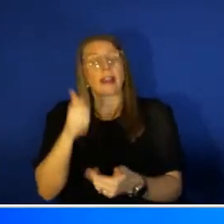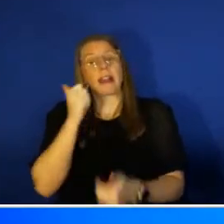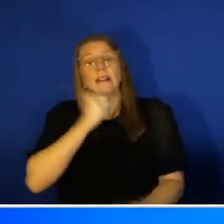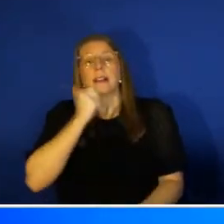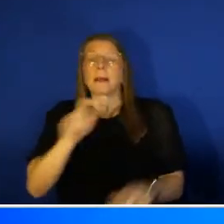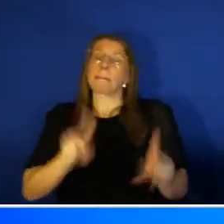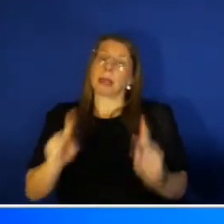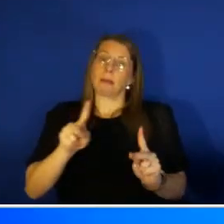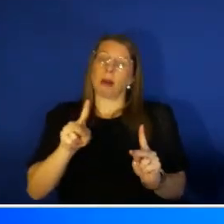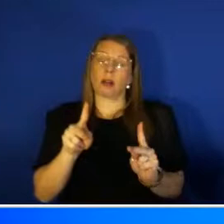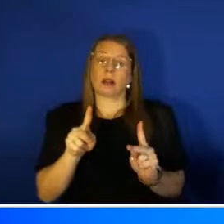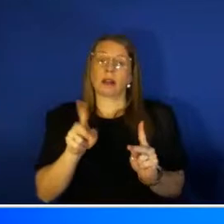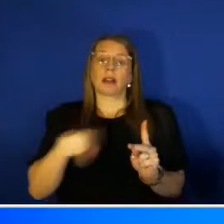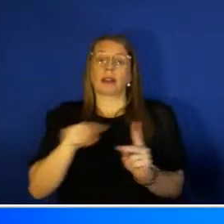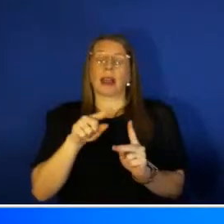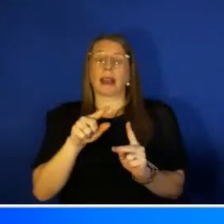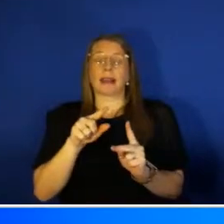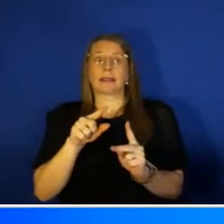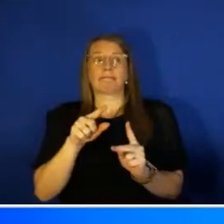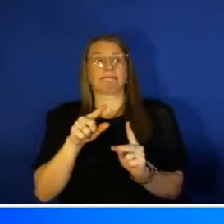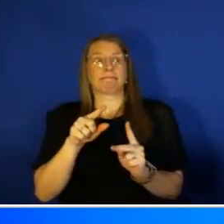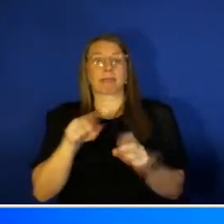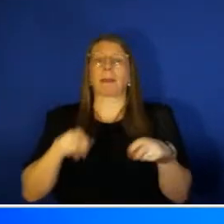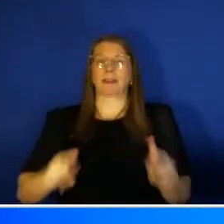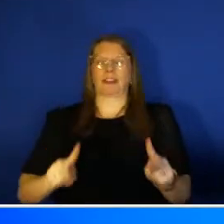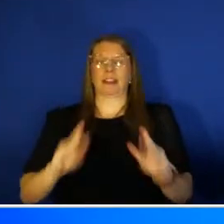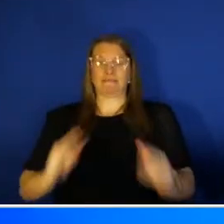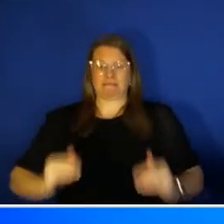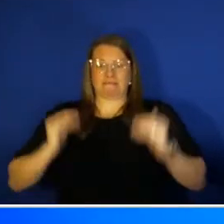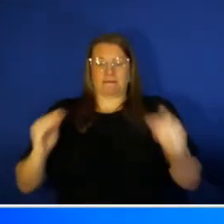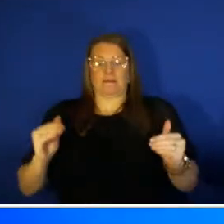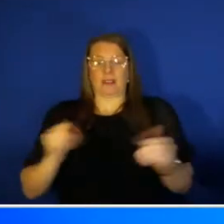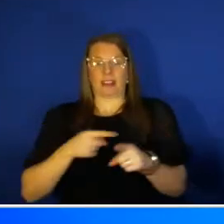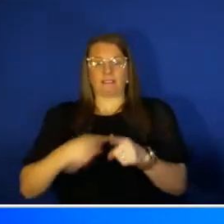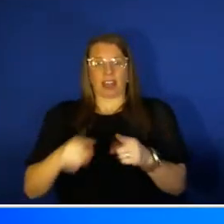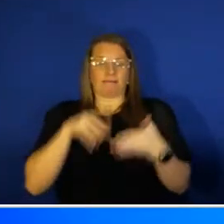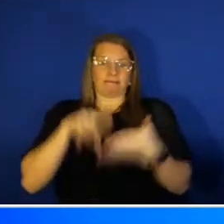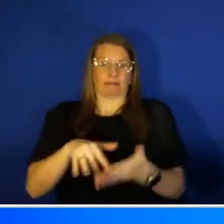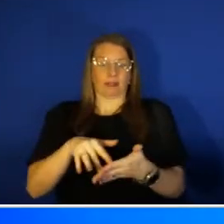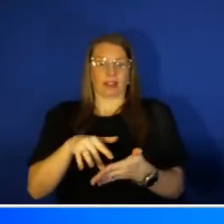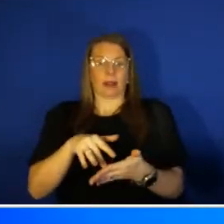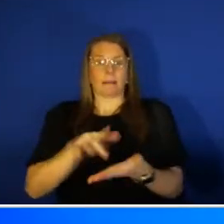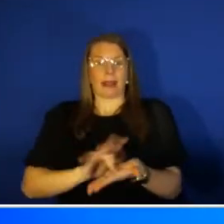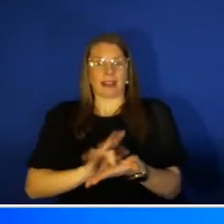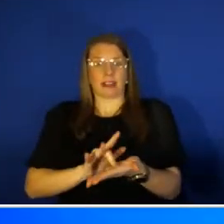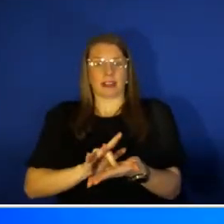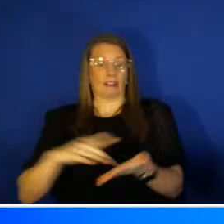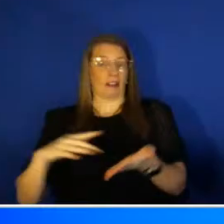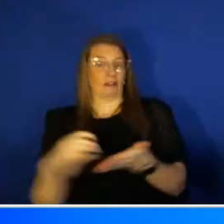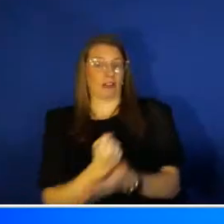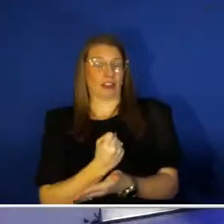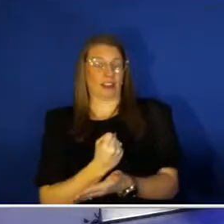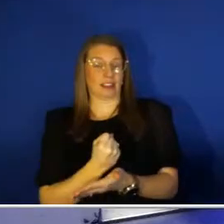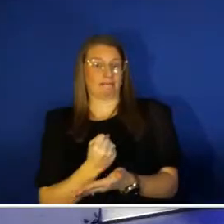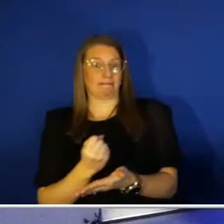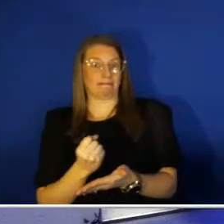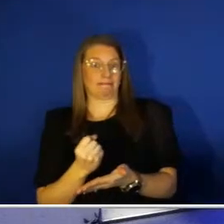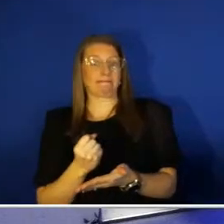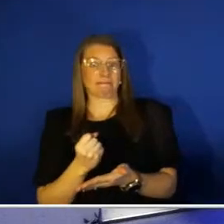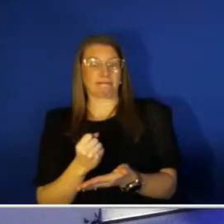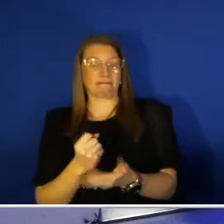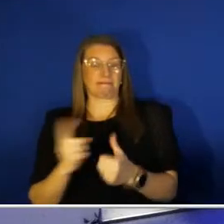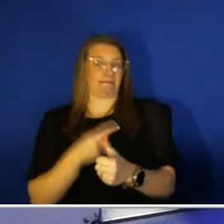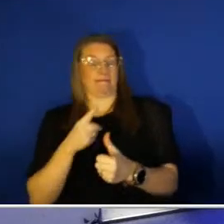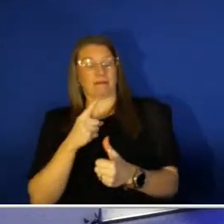they get the chance to advance the field of medicine, and sometimes they get first dibs on life-changing treatments. To help us learn more, we are happy